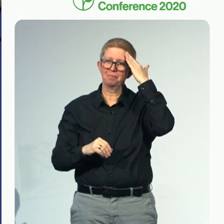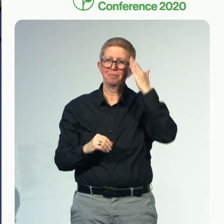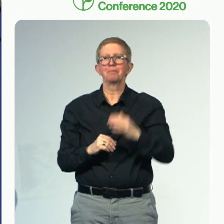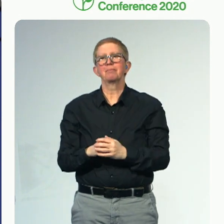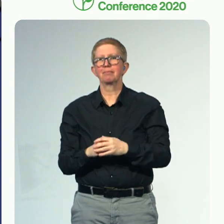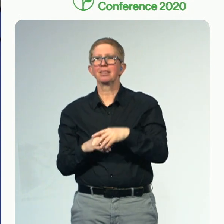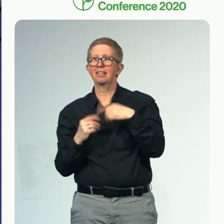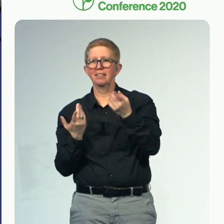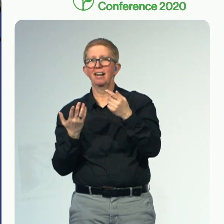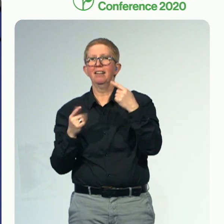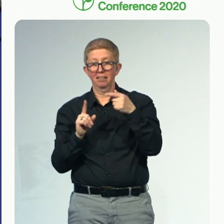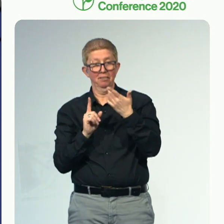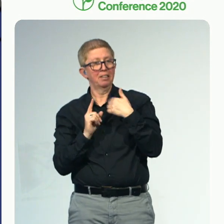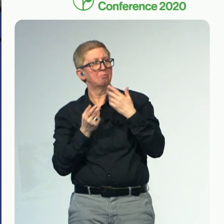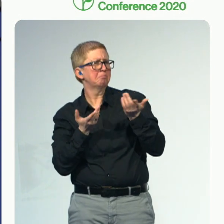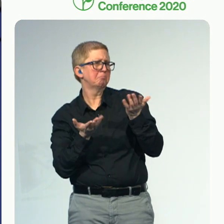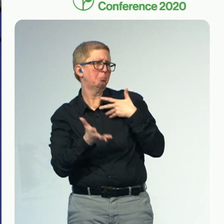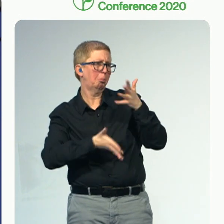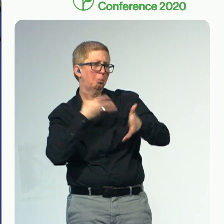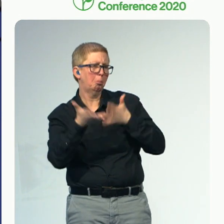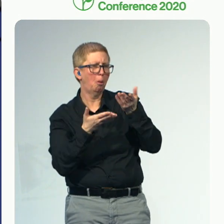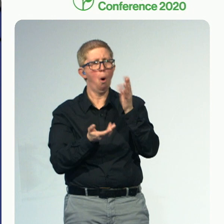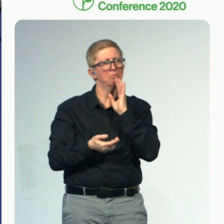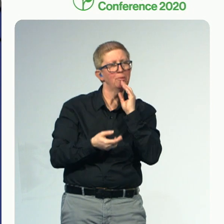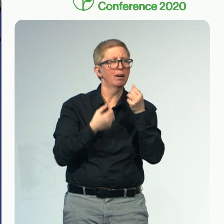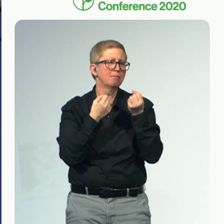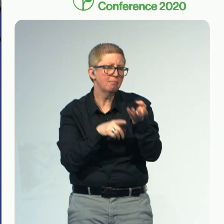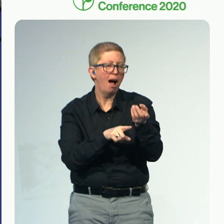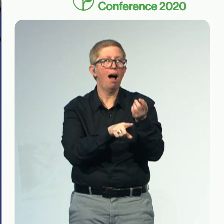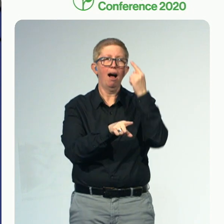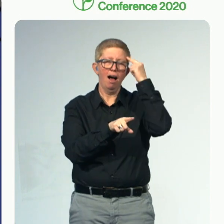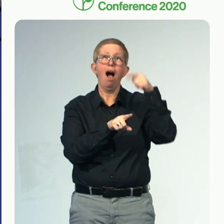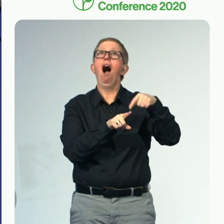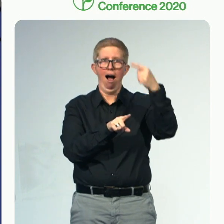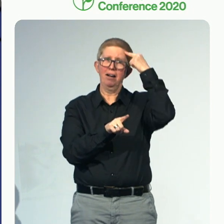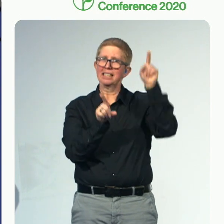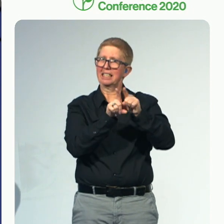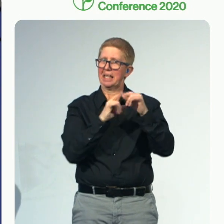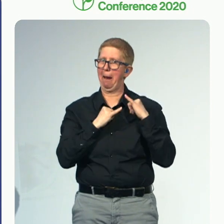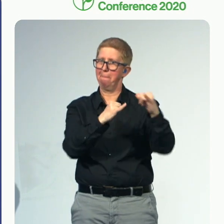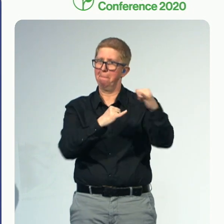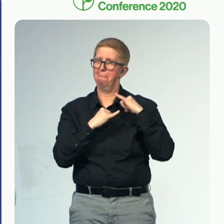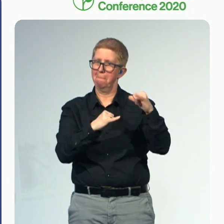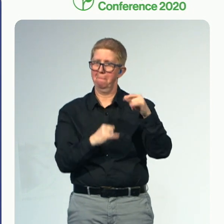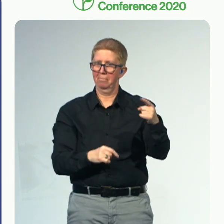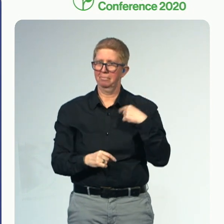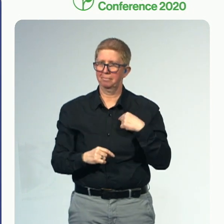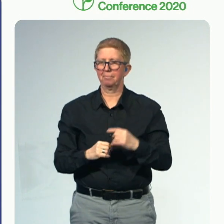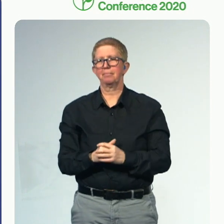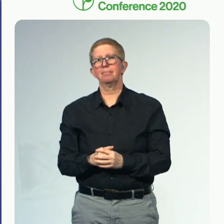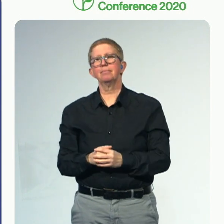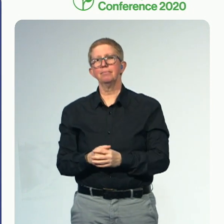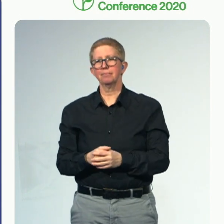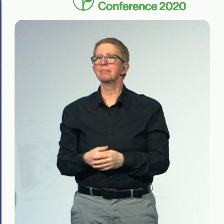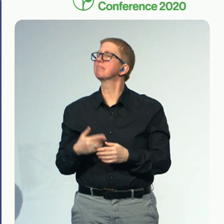position. So we just need to go top down and bottom up. Mm-hmm. Yeah, I really agree also about the top-down,